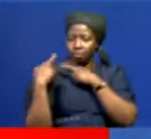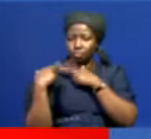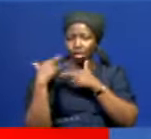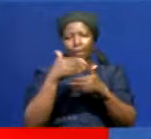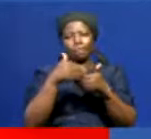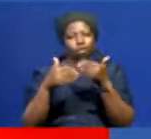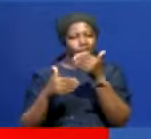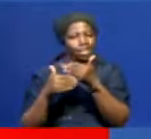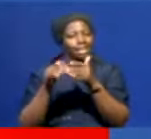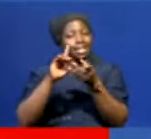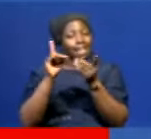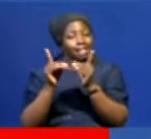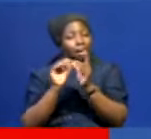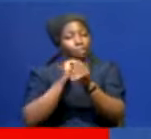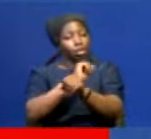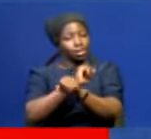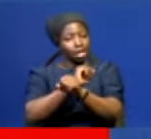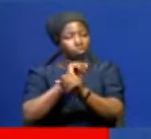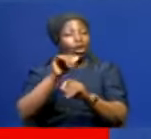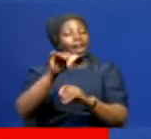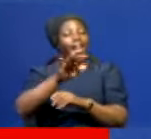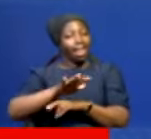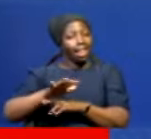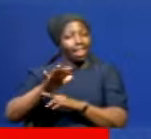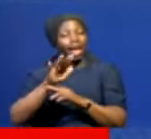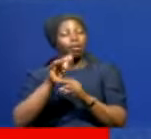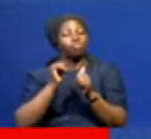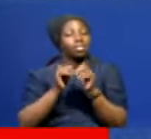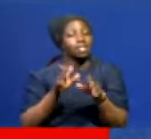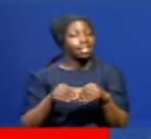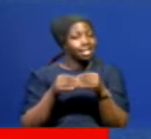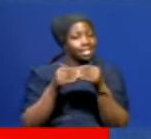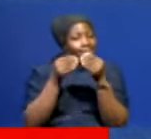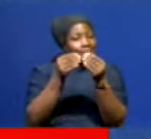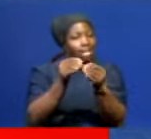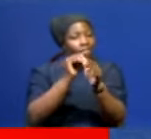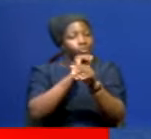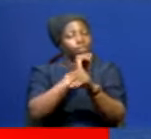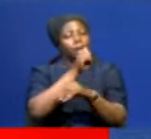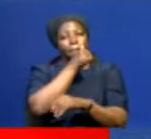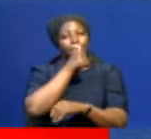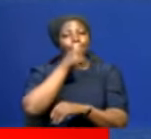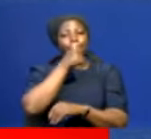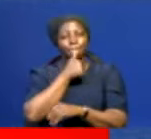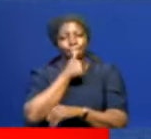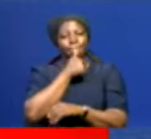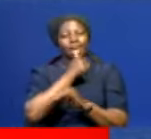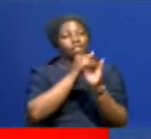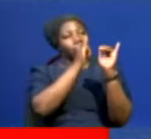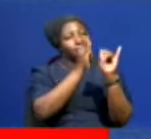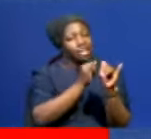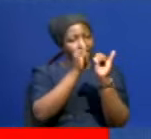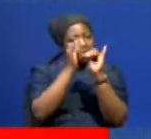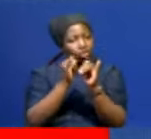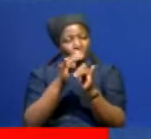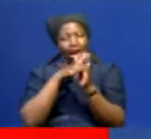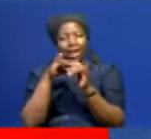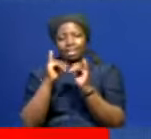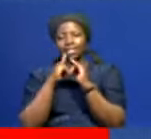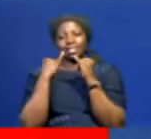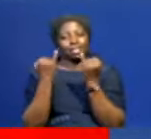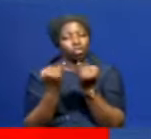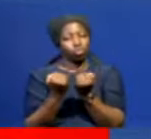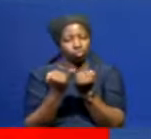ecosystem that guarantees the privacy of individuals and institutions alike.